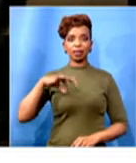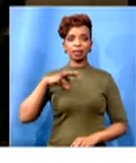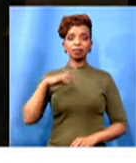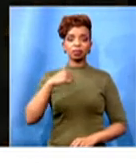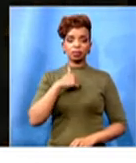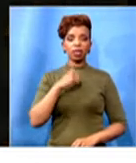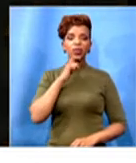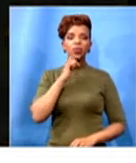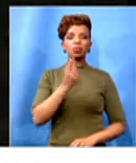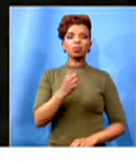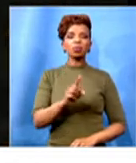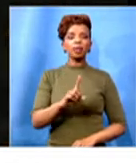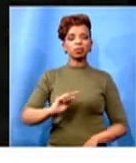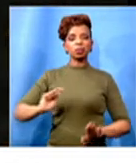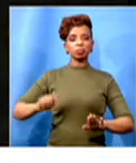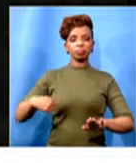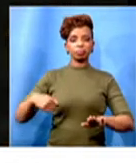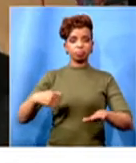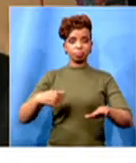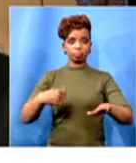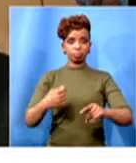to do the straw bags